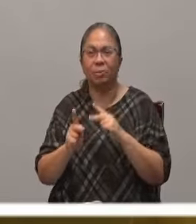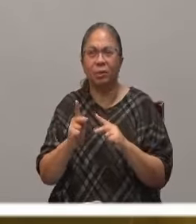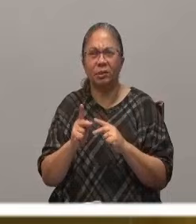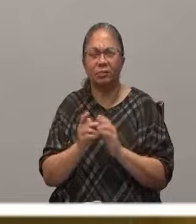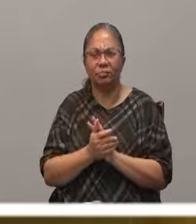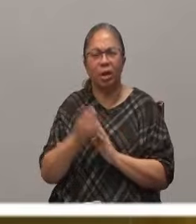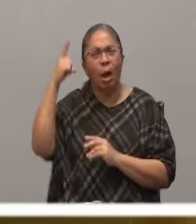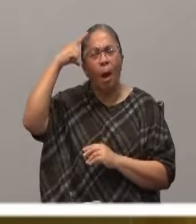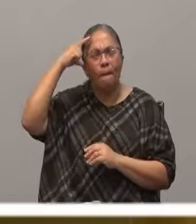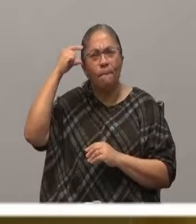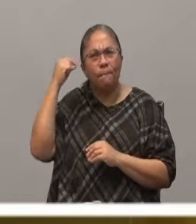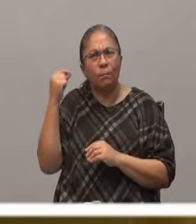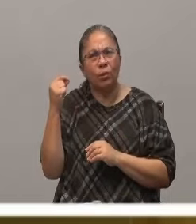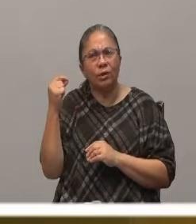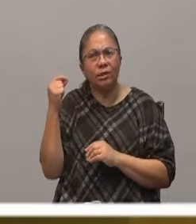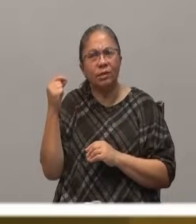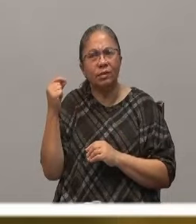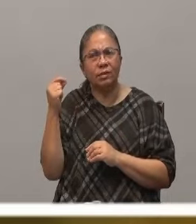that Moses